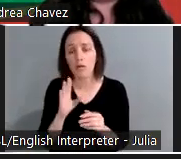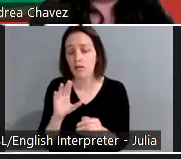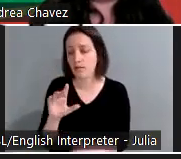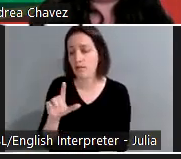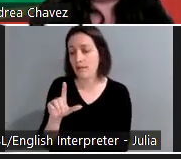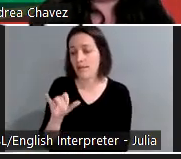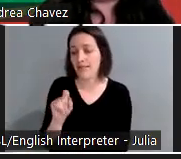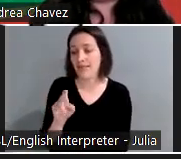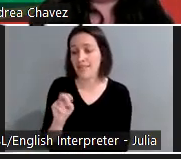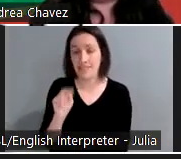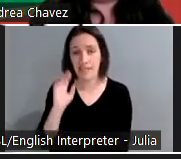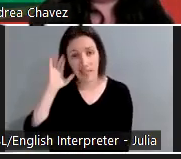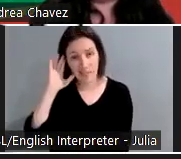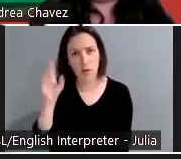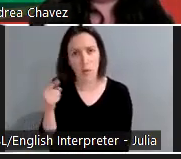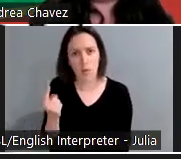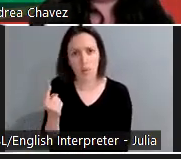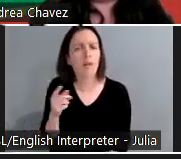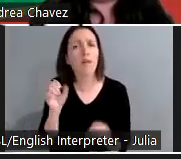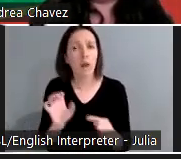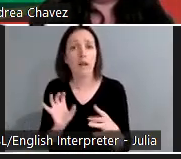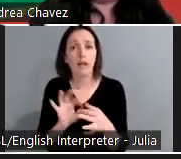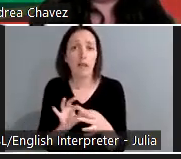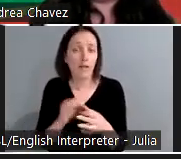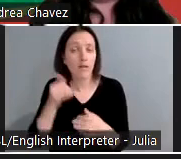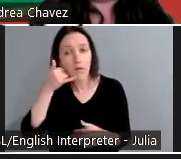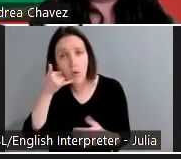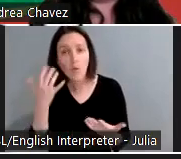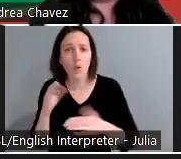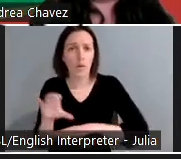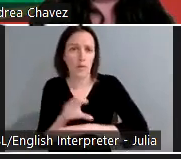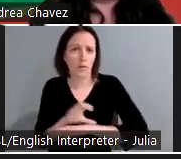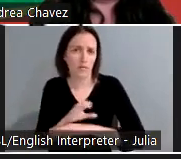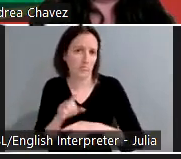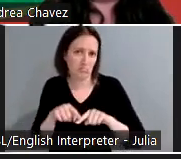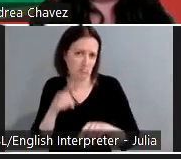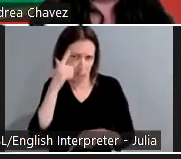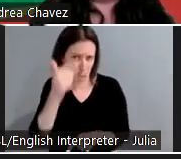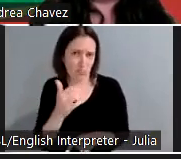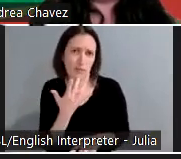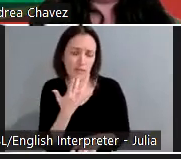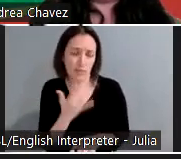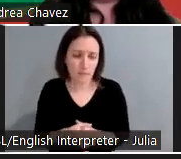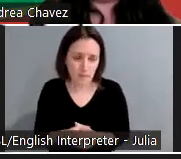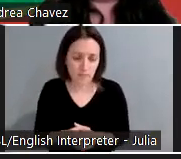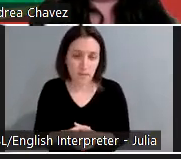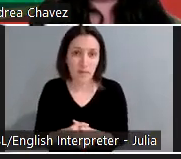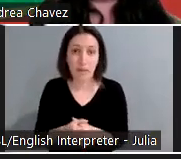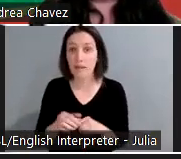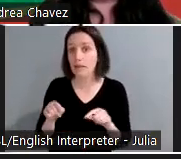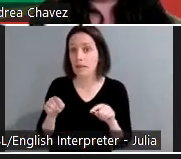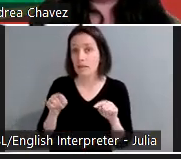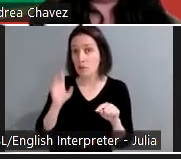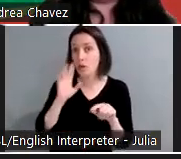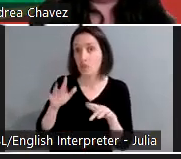invite provides the option to connect via phone or computer, depending on your preference. This webinar will be recording. If you would